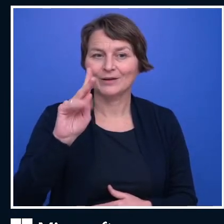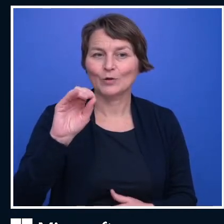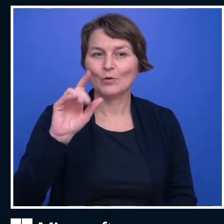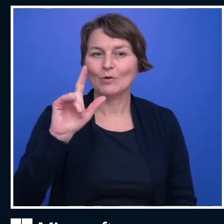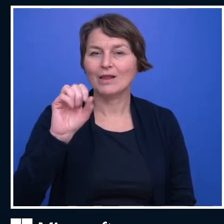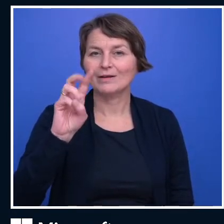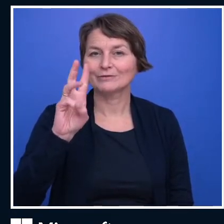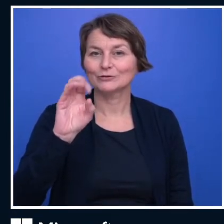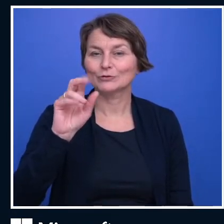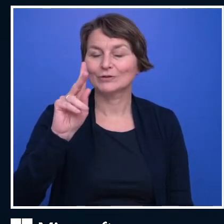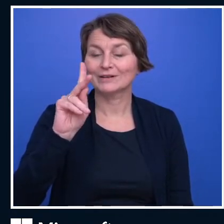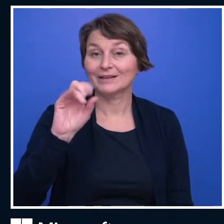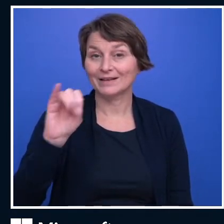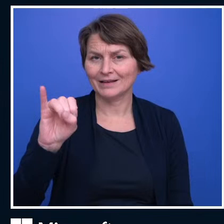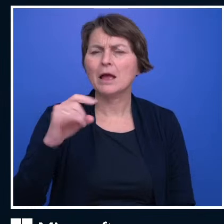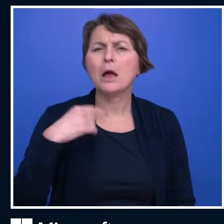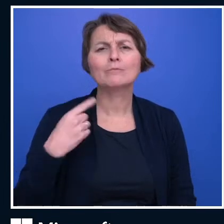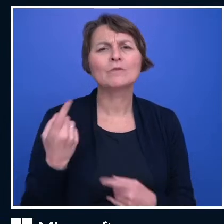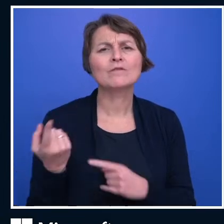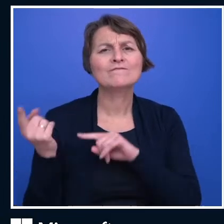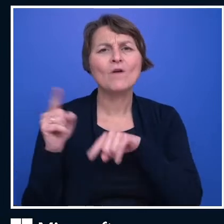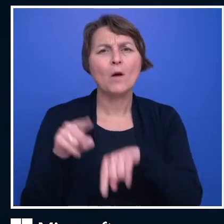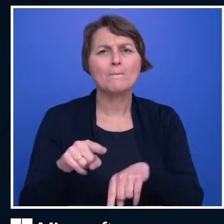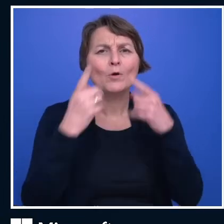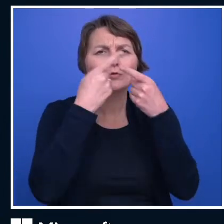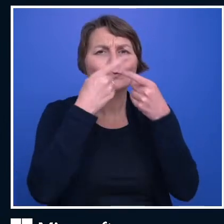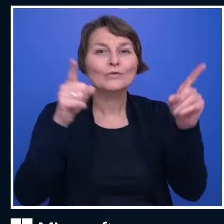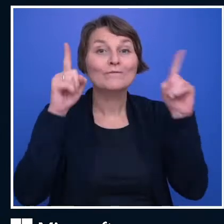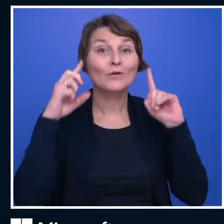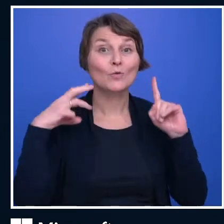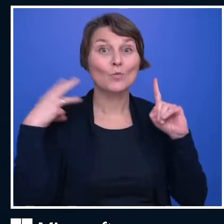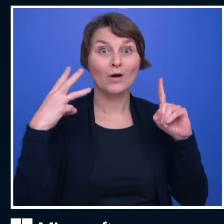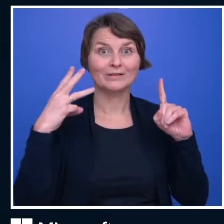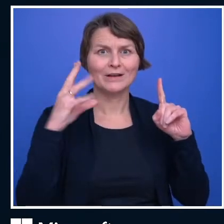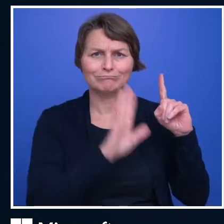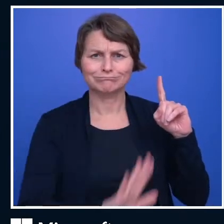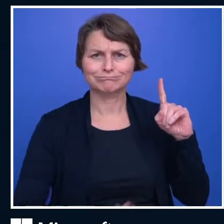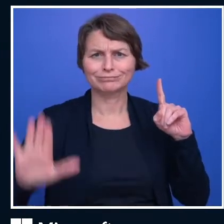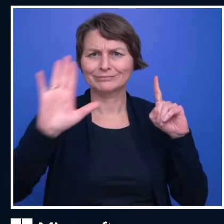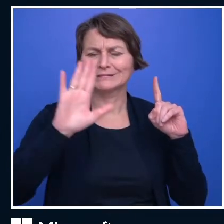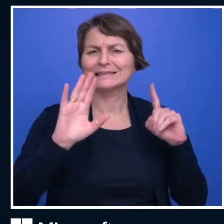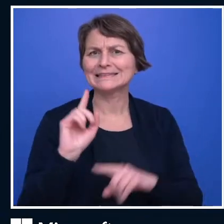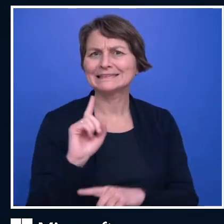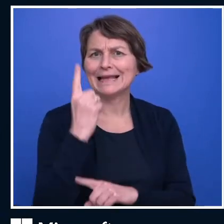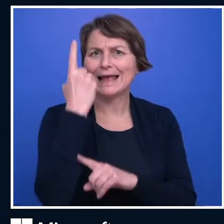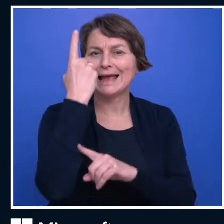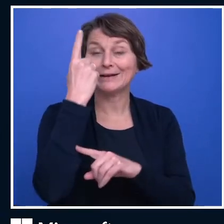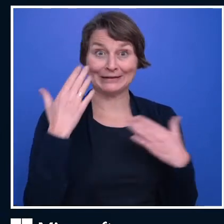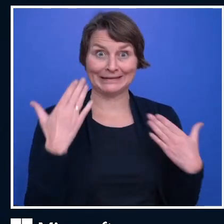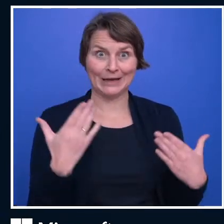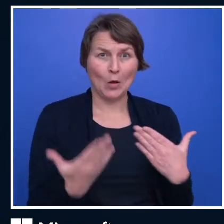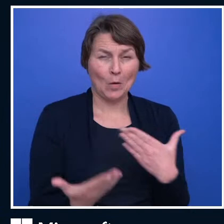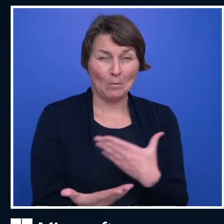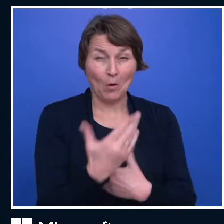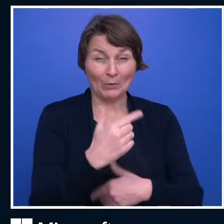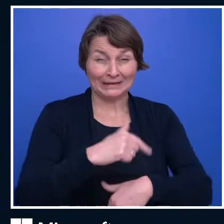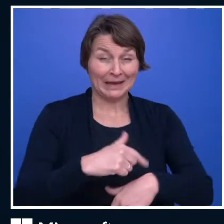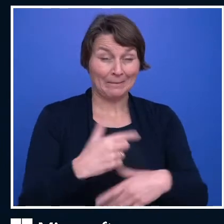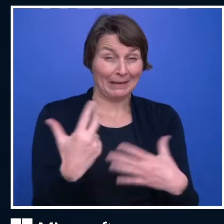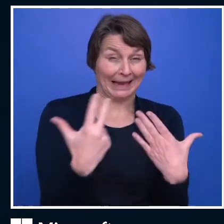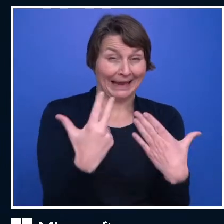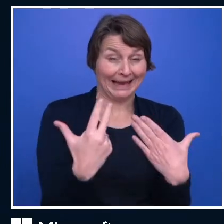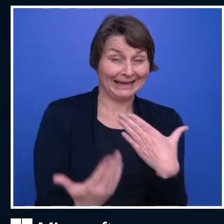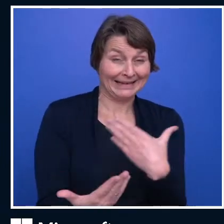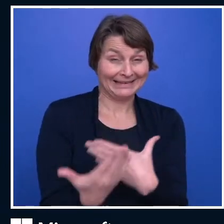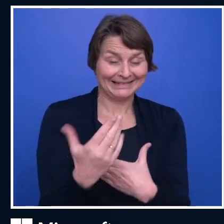my talk from the greater Seattle area this weekend. It's currently 8 o'clock in the morning. So my past experience includes internships